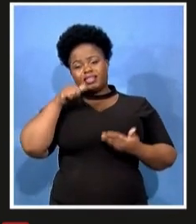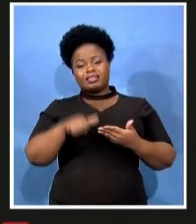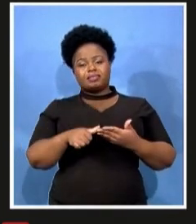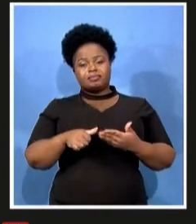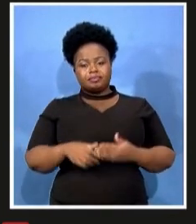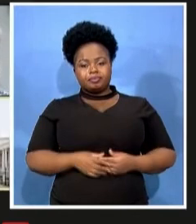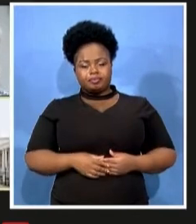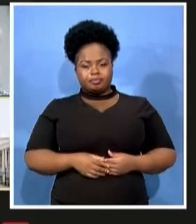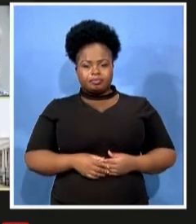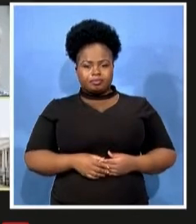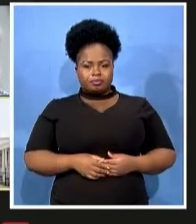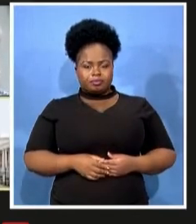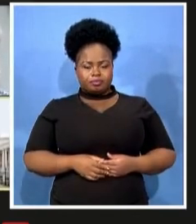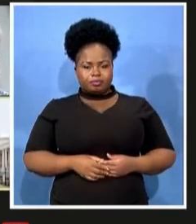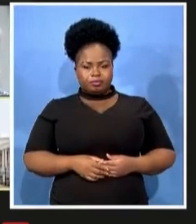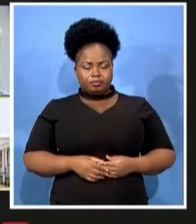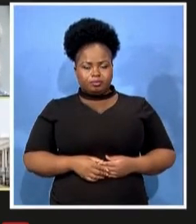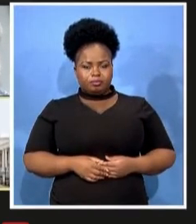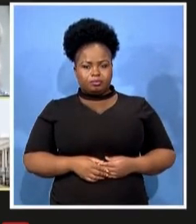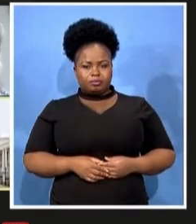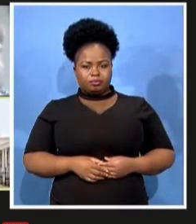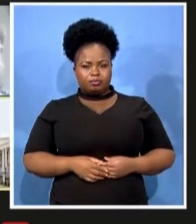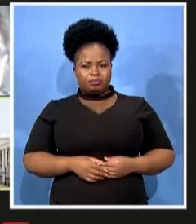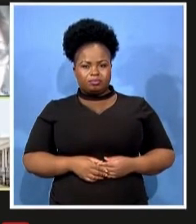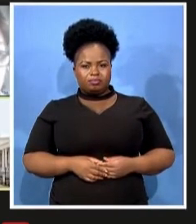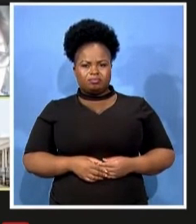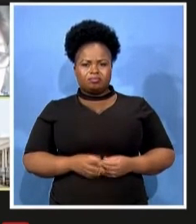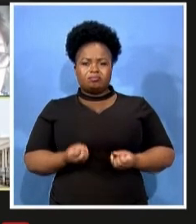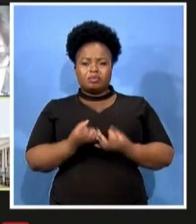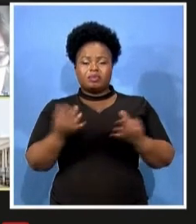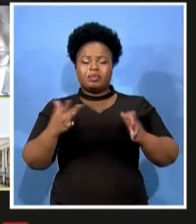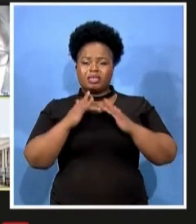apparently was distributed by email on the 6th of January